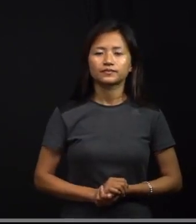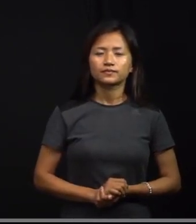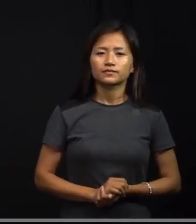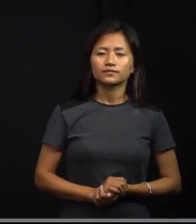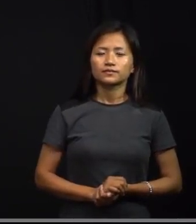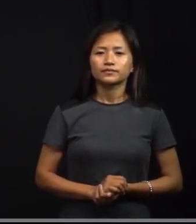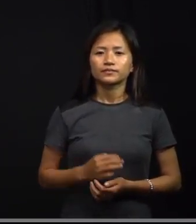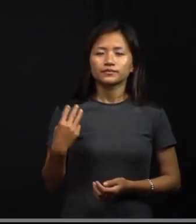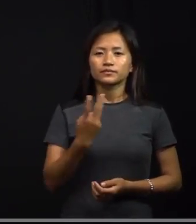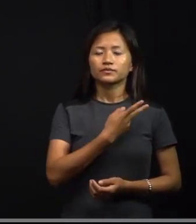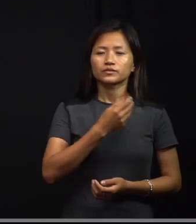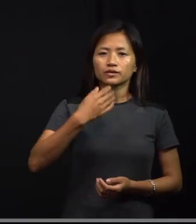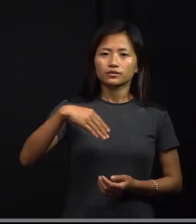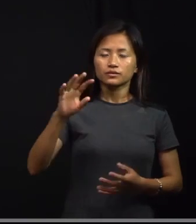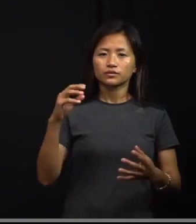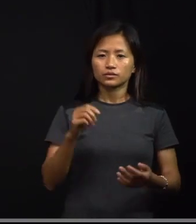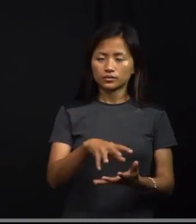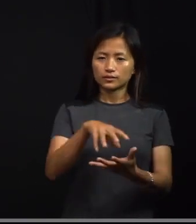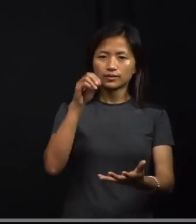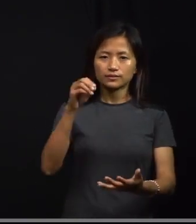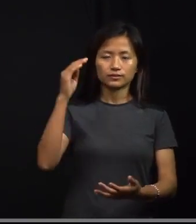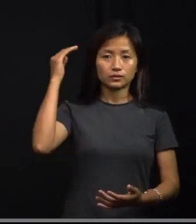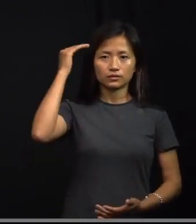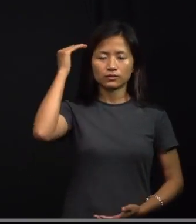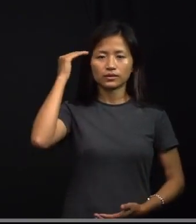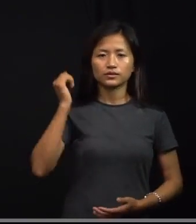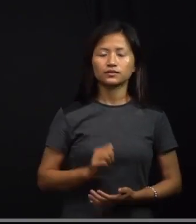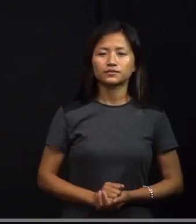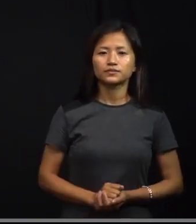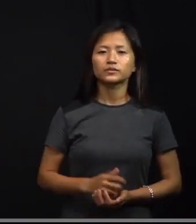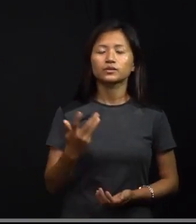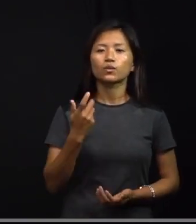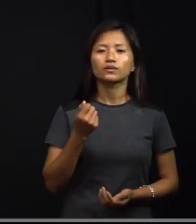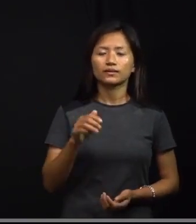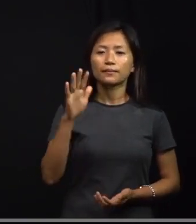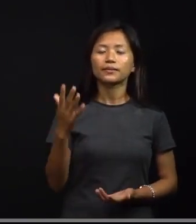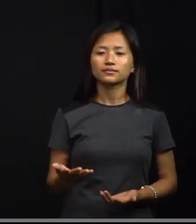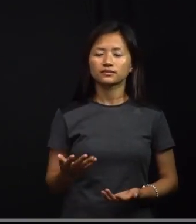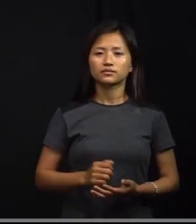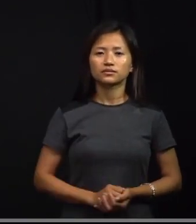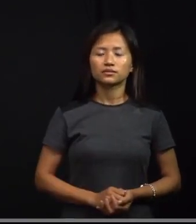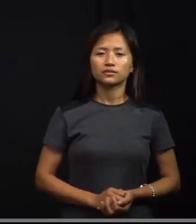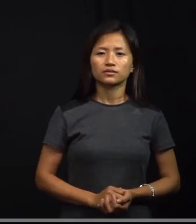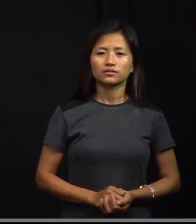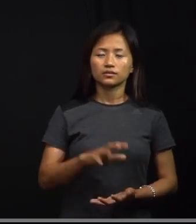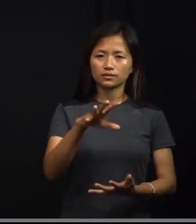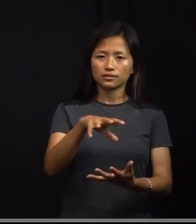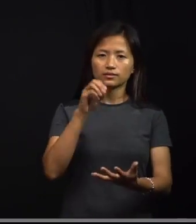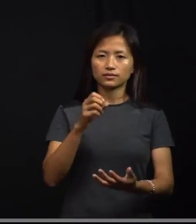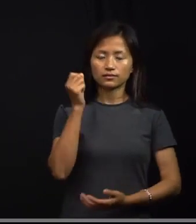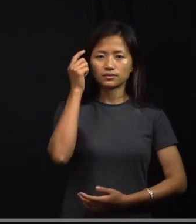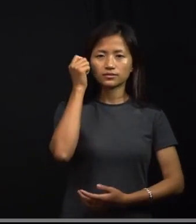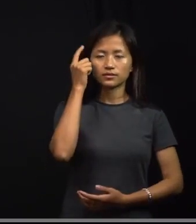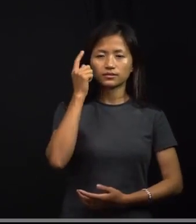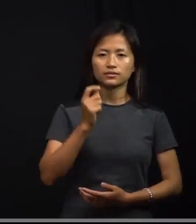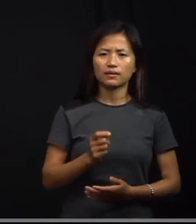So we go to school to get knowledge, and when you get knowledge, what happens? You get understanding